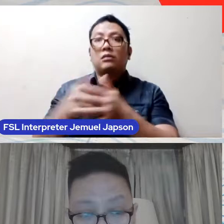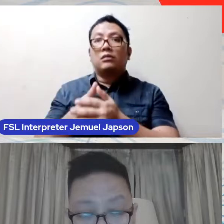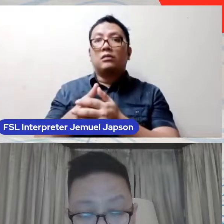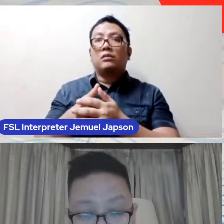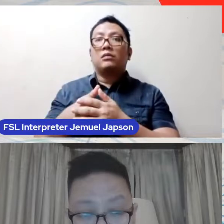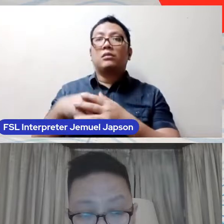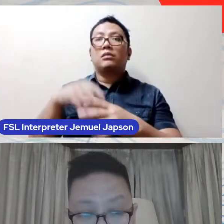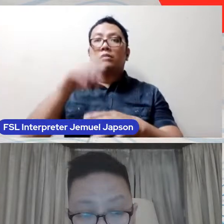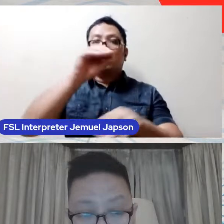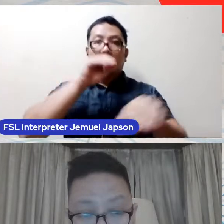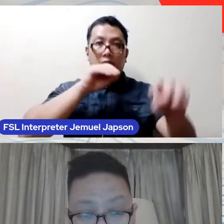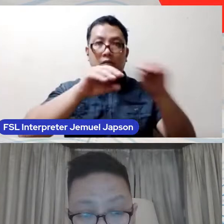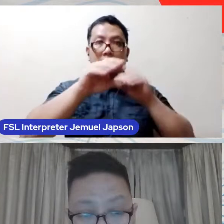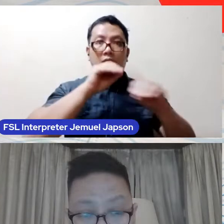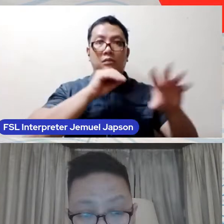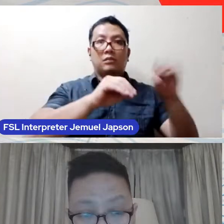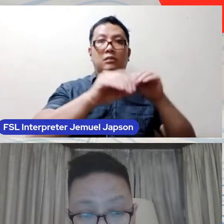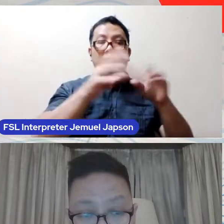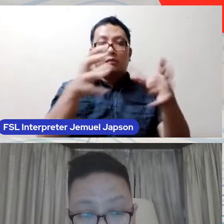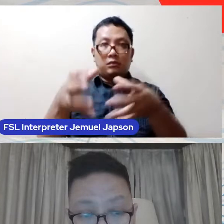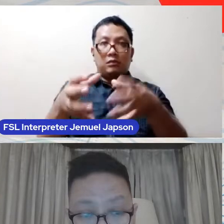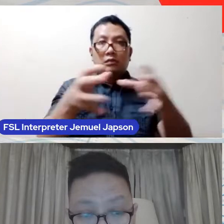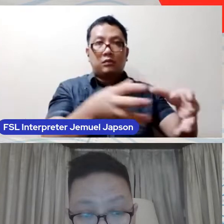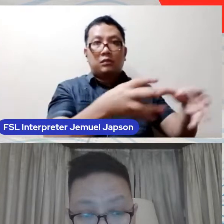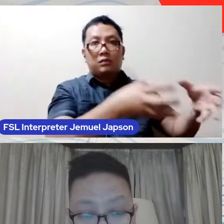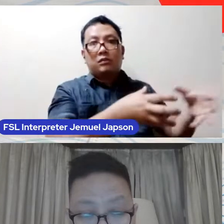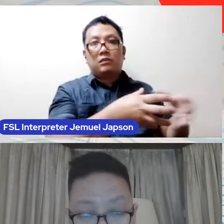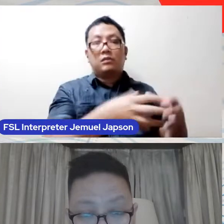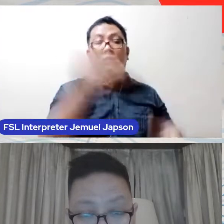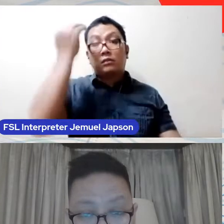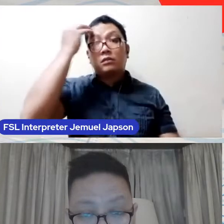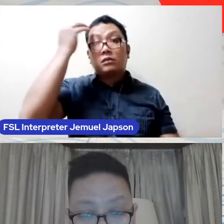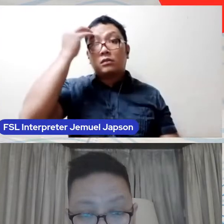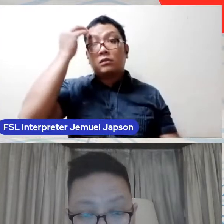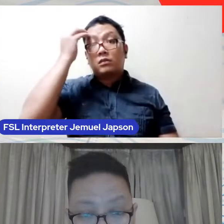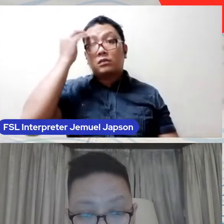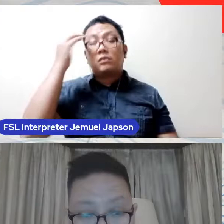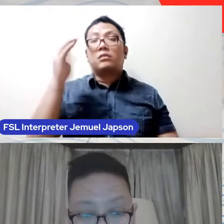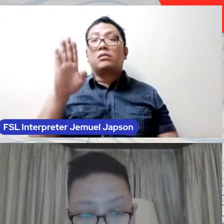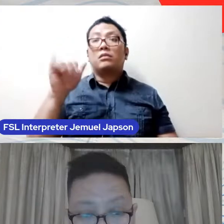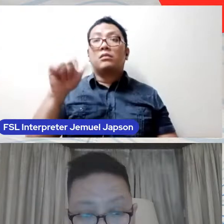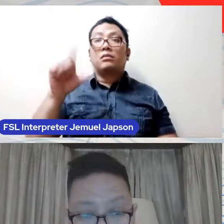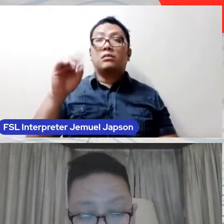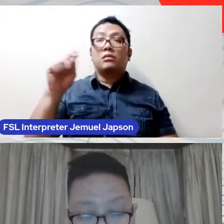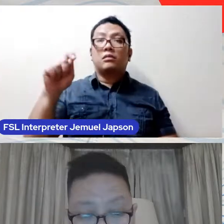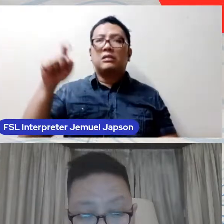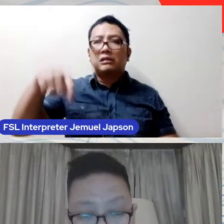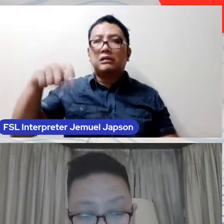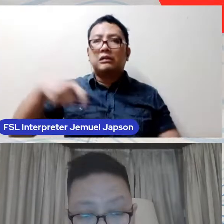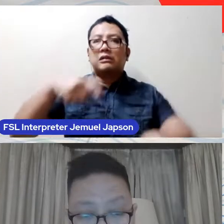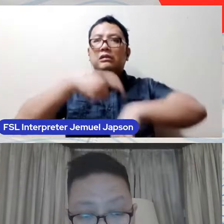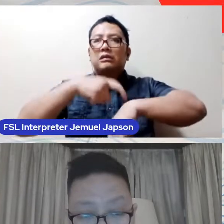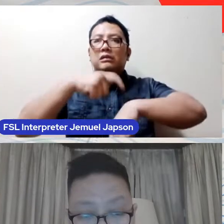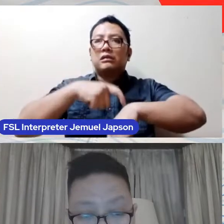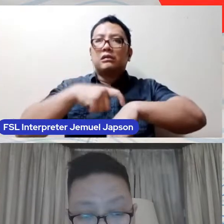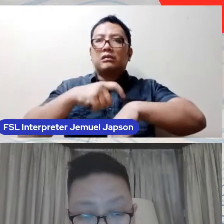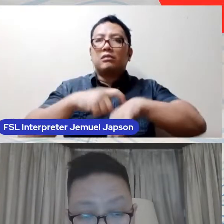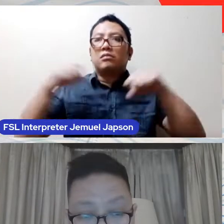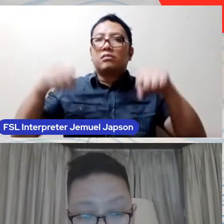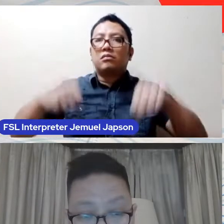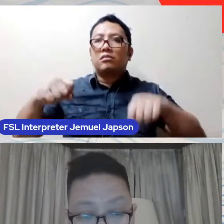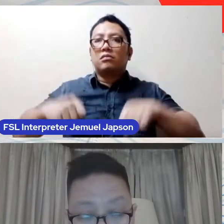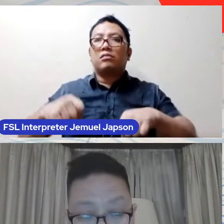out yan or kinaklasify kasi alam natin na yung mga balotang to would take more time and it is a possible source